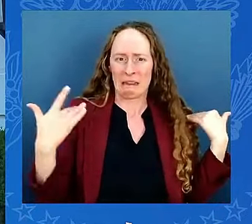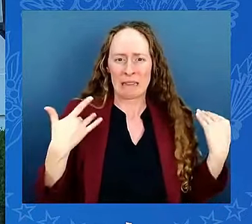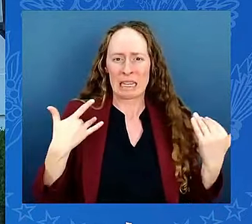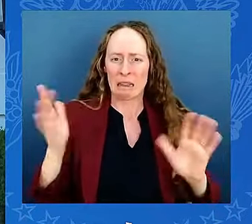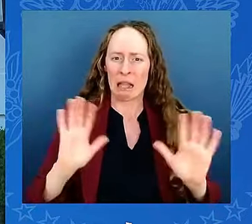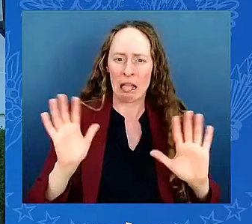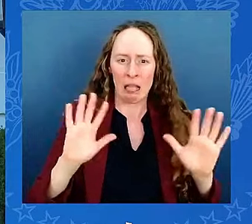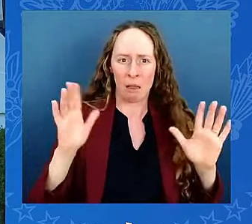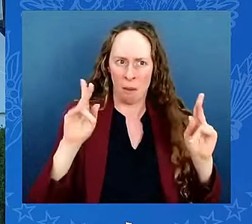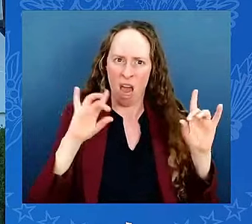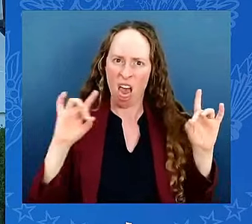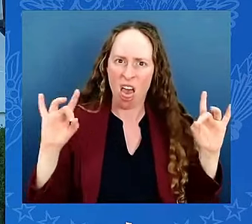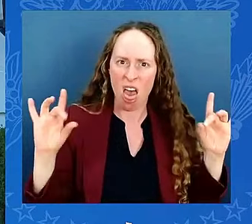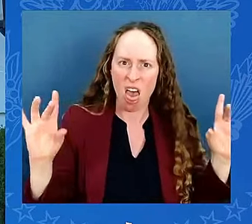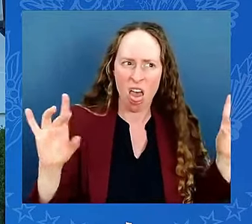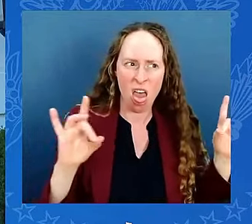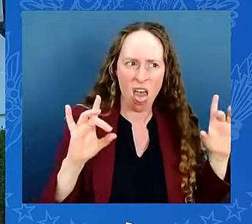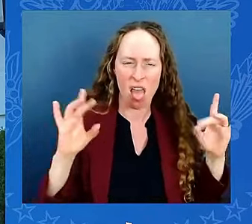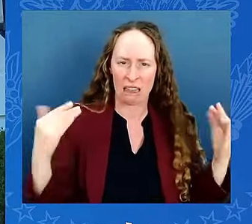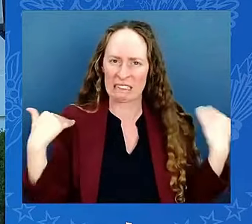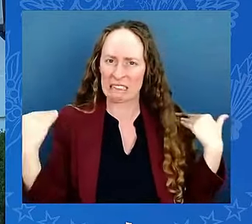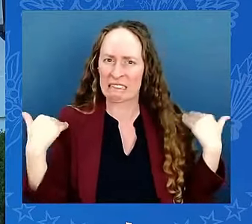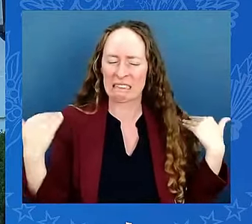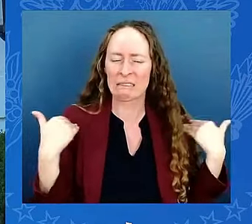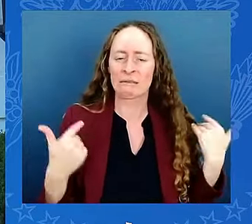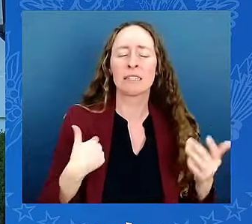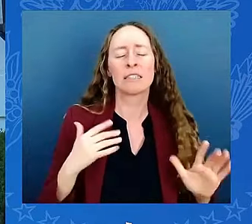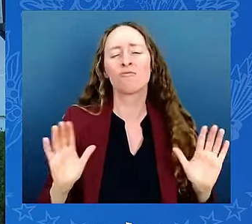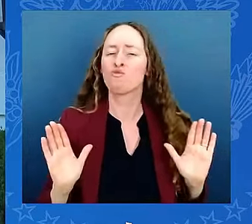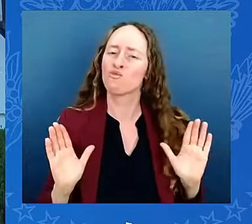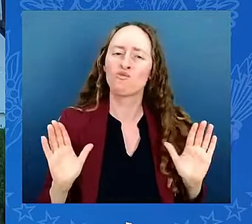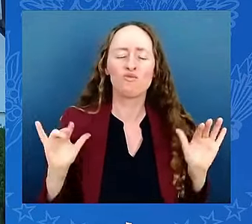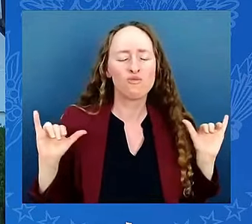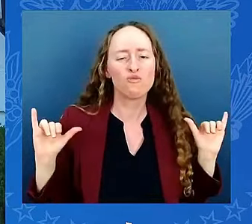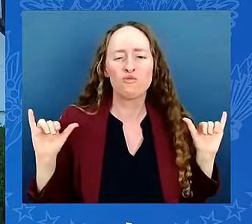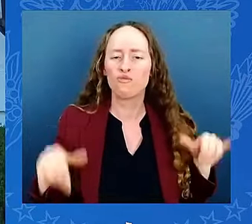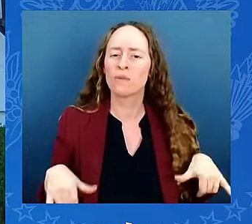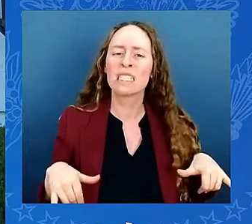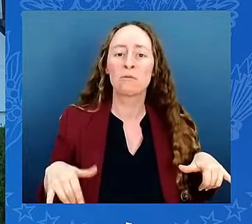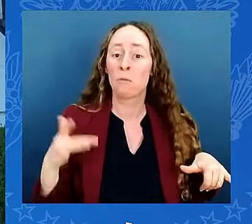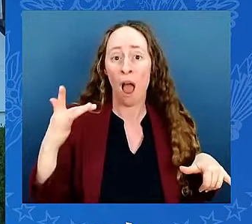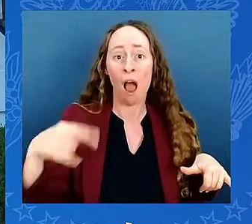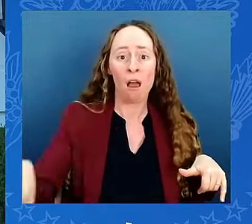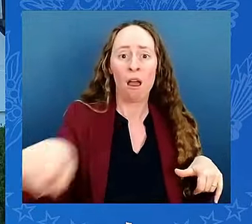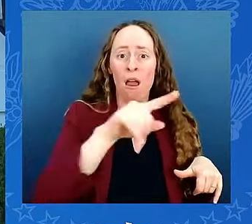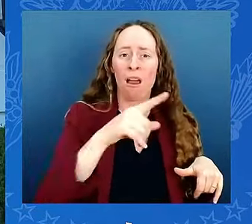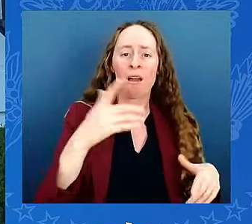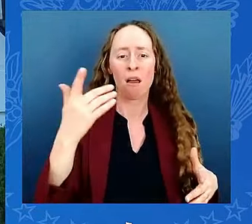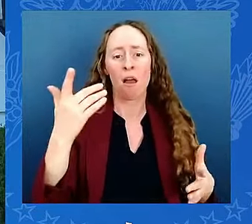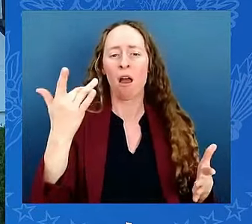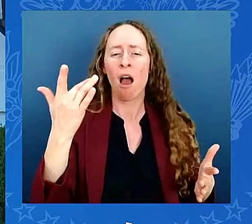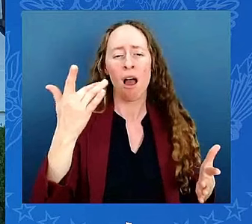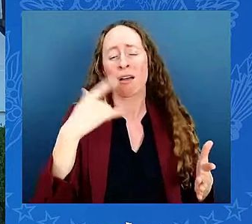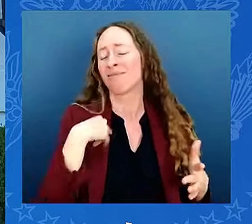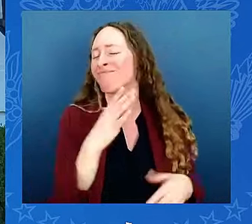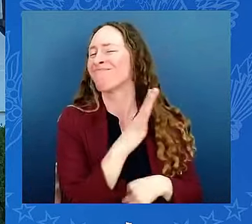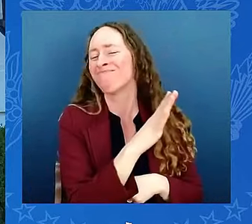too salacious for the public to see. They won't understand. We had to let America know what was going